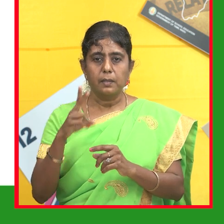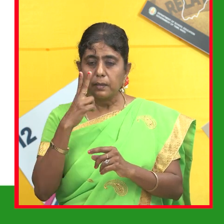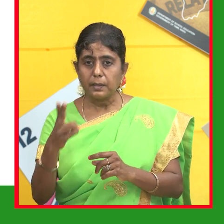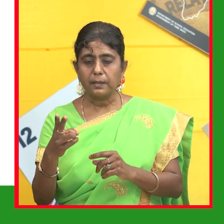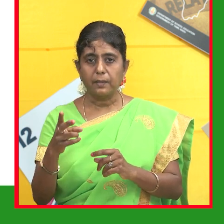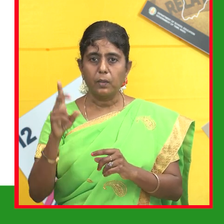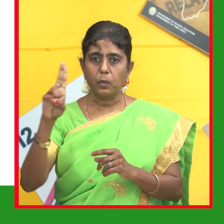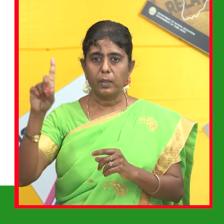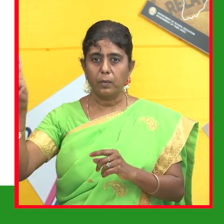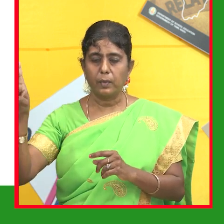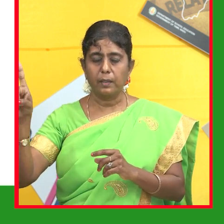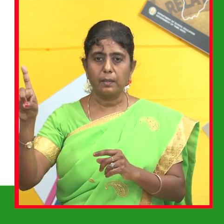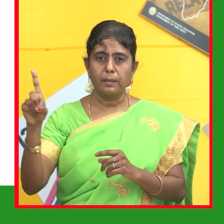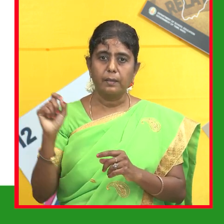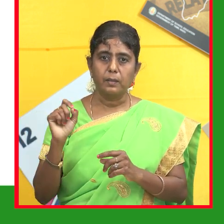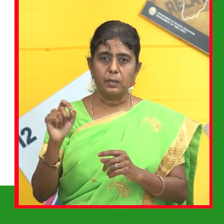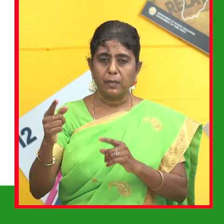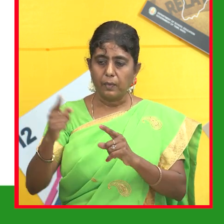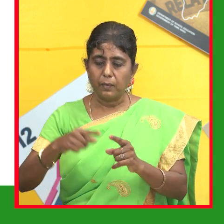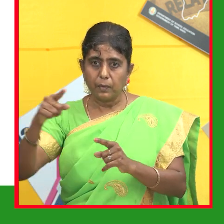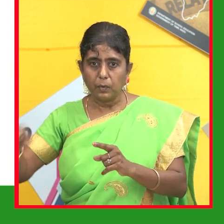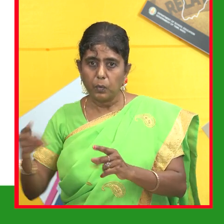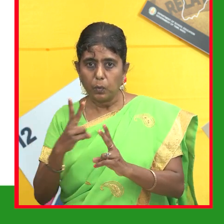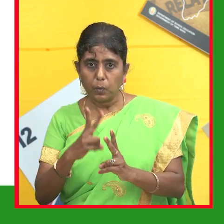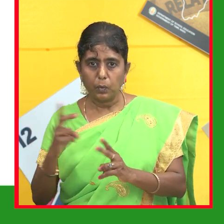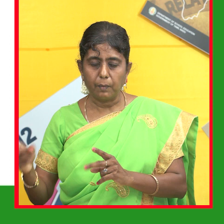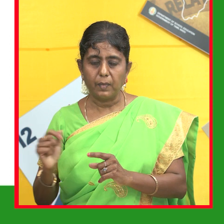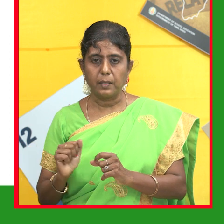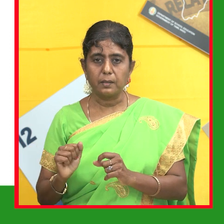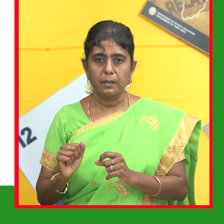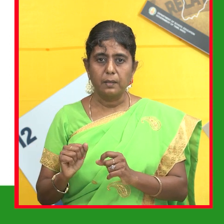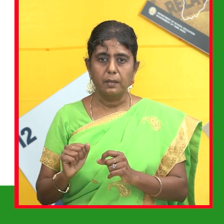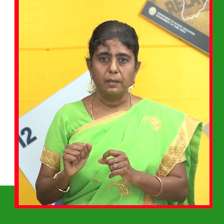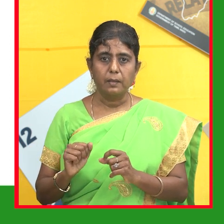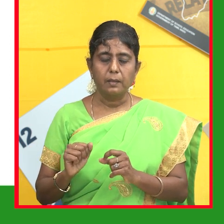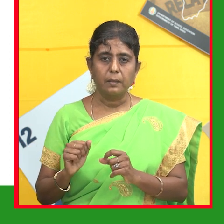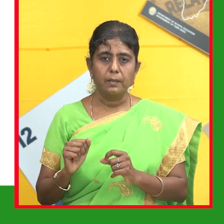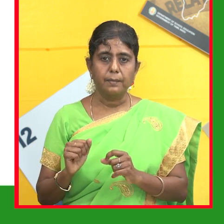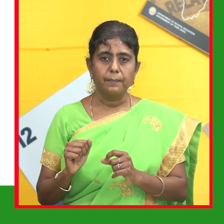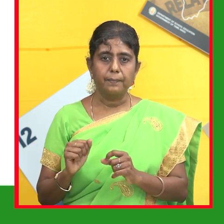see that. 21, we should find two numbers.